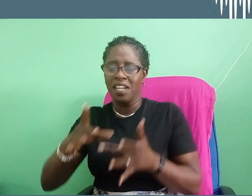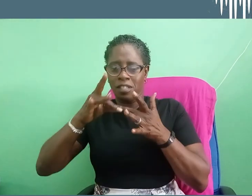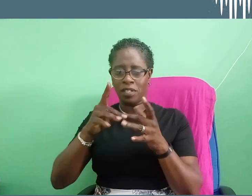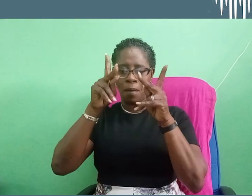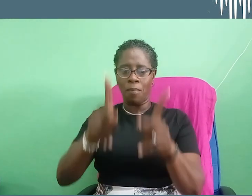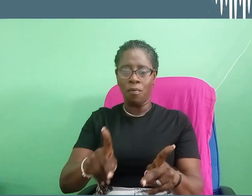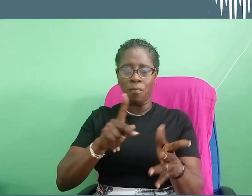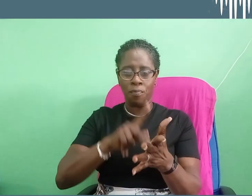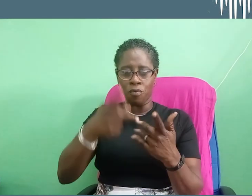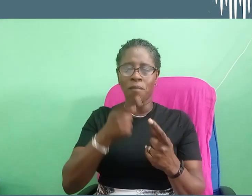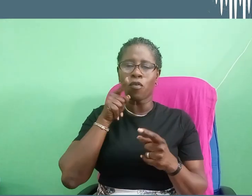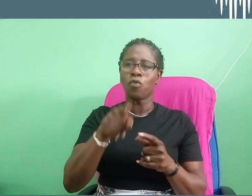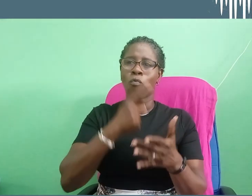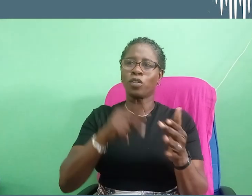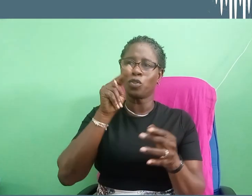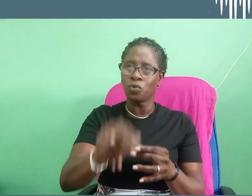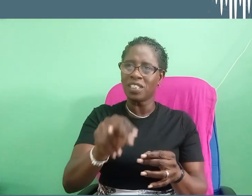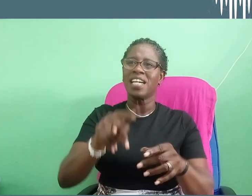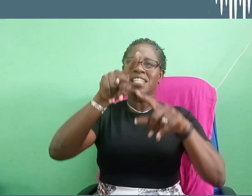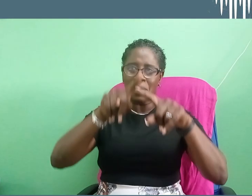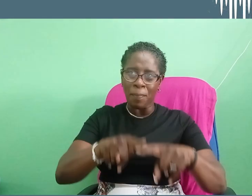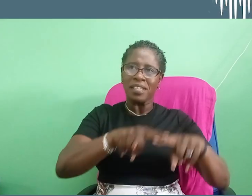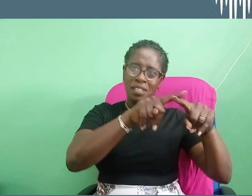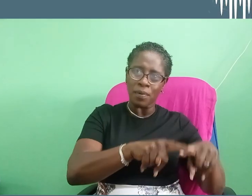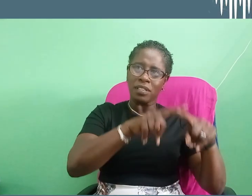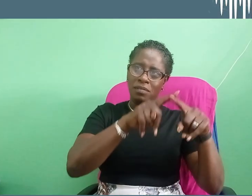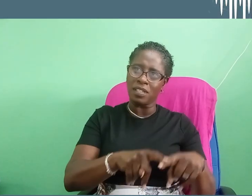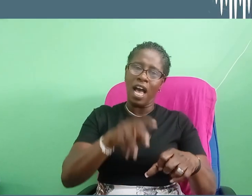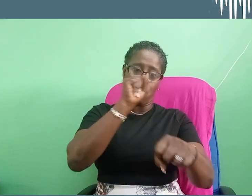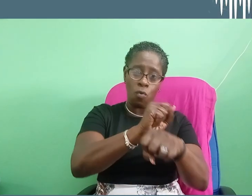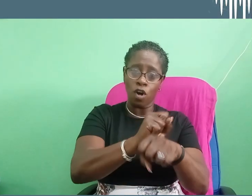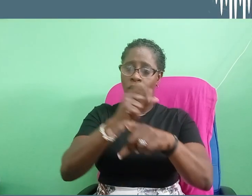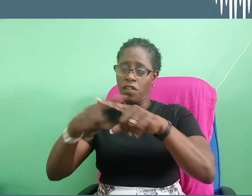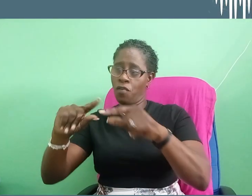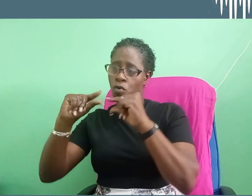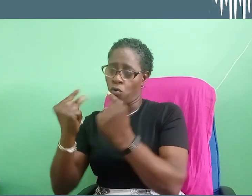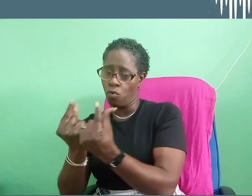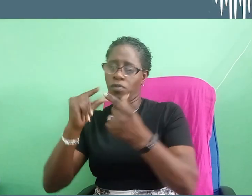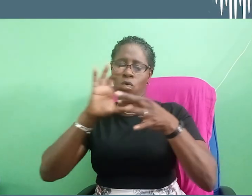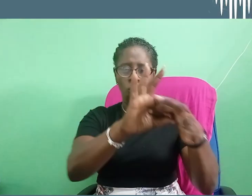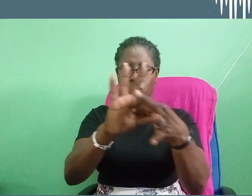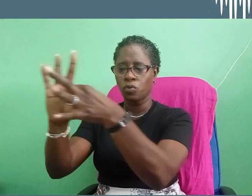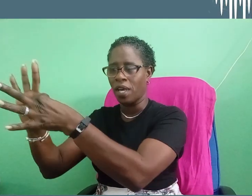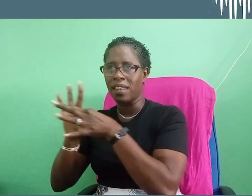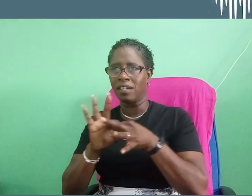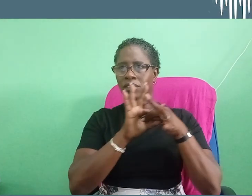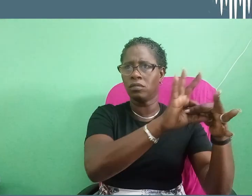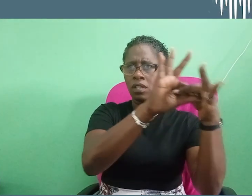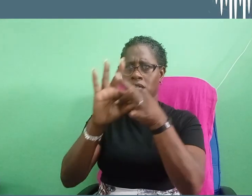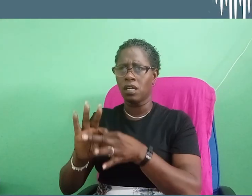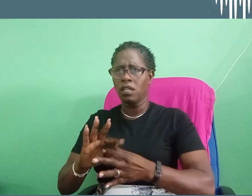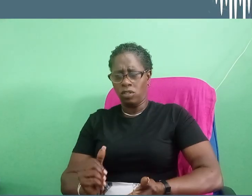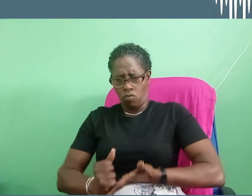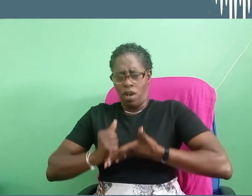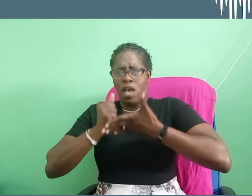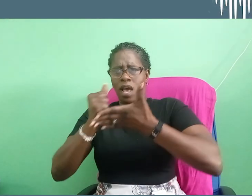case scenario in this instance for them, and working with multidisciplinary teams as often as possible so that you can bring this